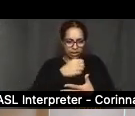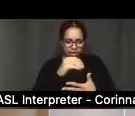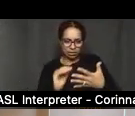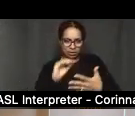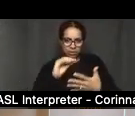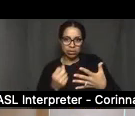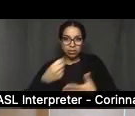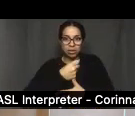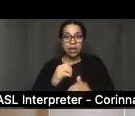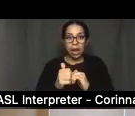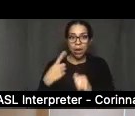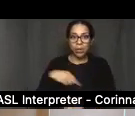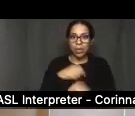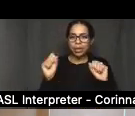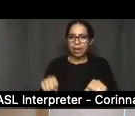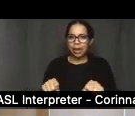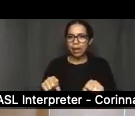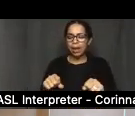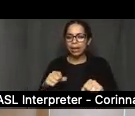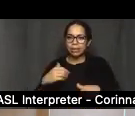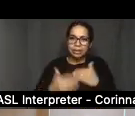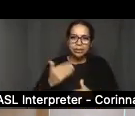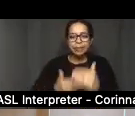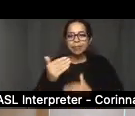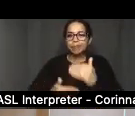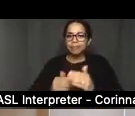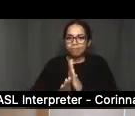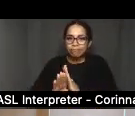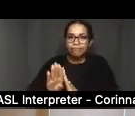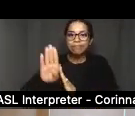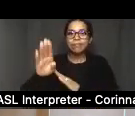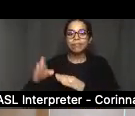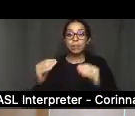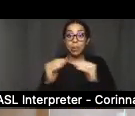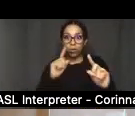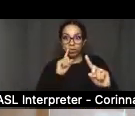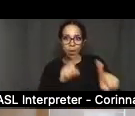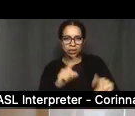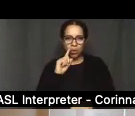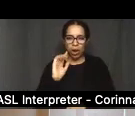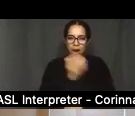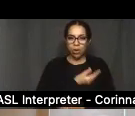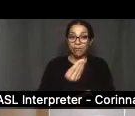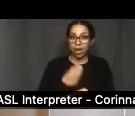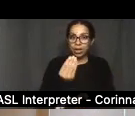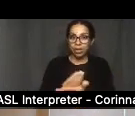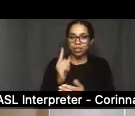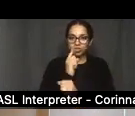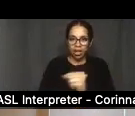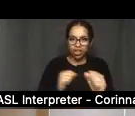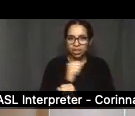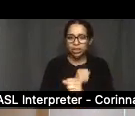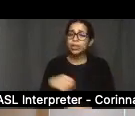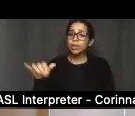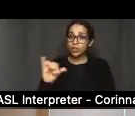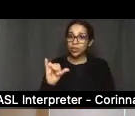build momentum, be responsive in our funding strategies. And we also appreciate so much the way that the CHAZ helps you